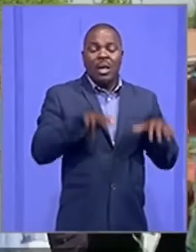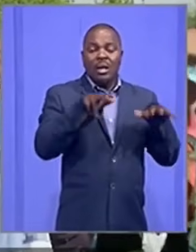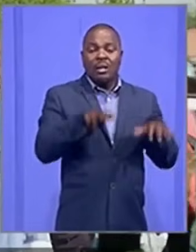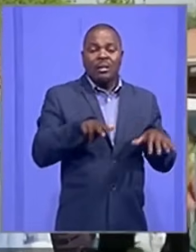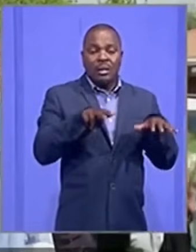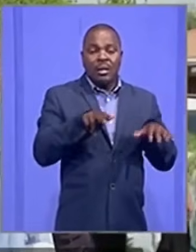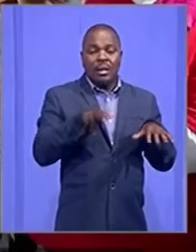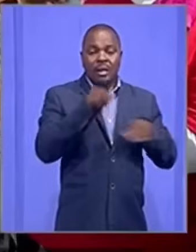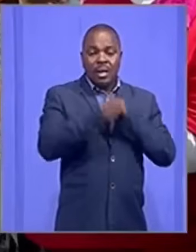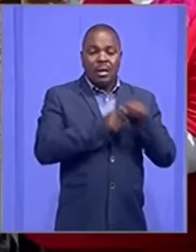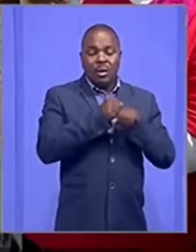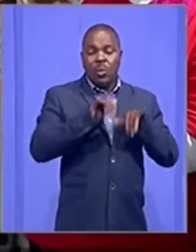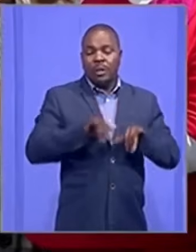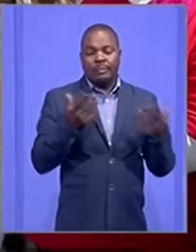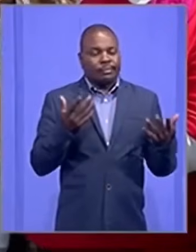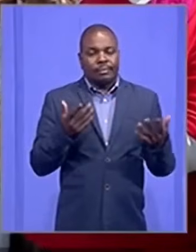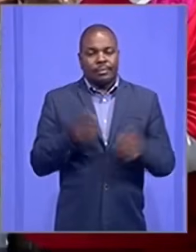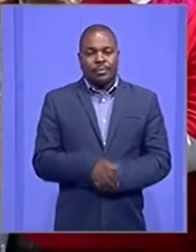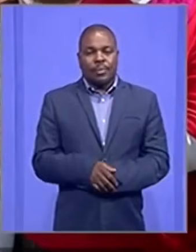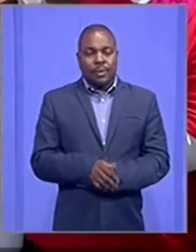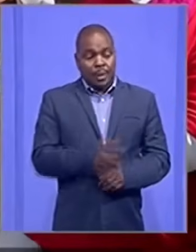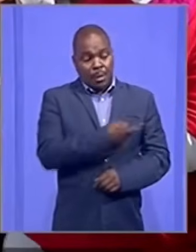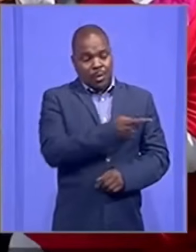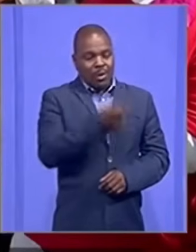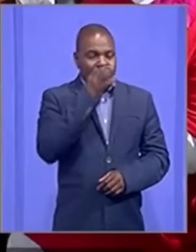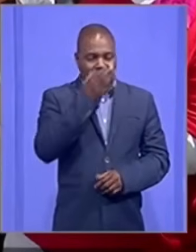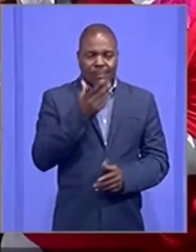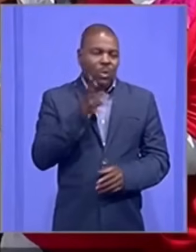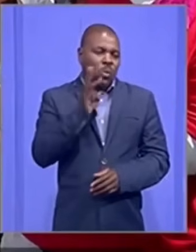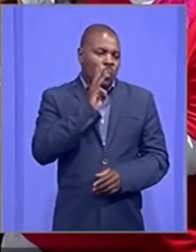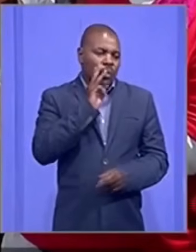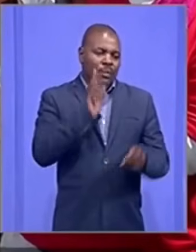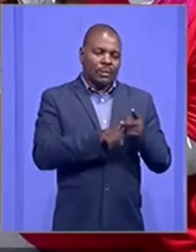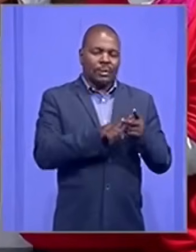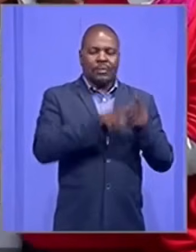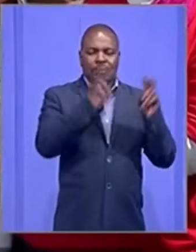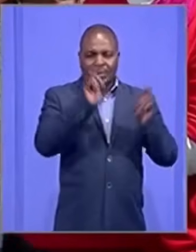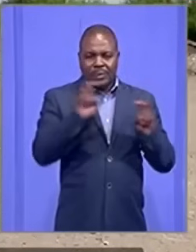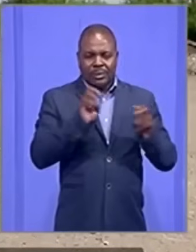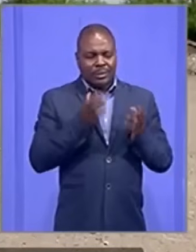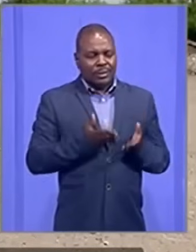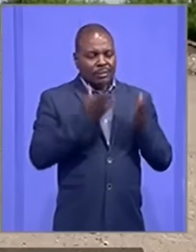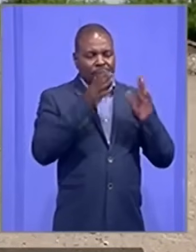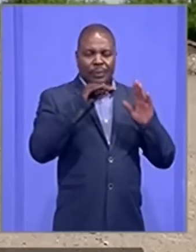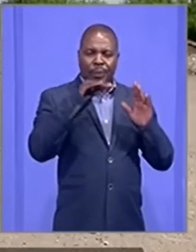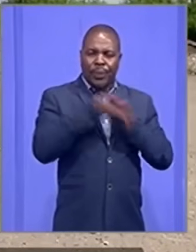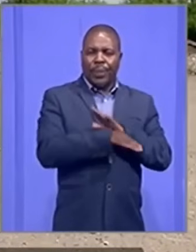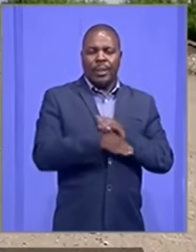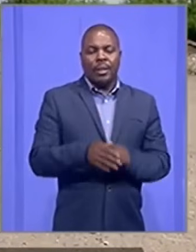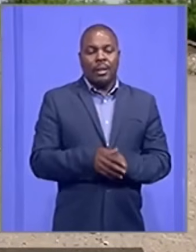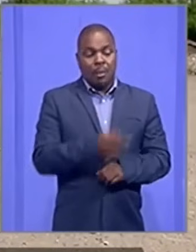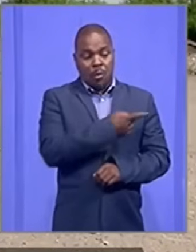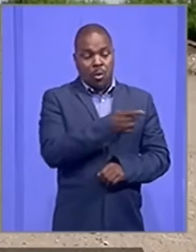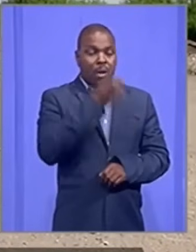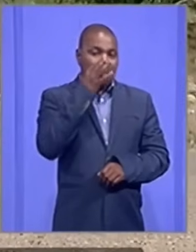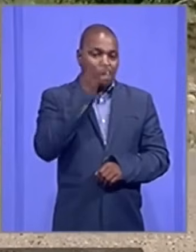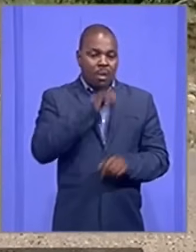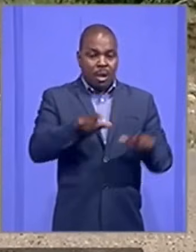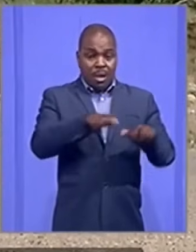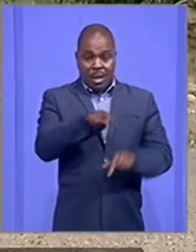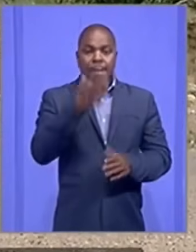cannot be accommodated. Ba boetse ba ipilaetsa ka phano e fokolang ya metsi le motlakase. Ba hlalosa ha ba tshepisitswe lefatshe